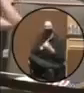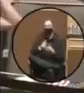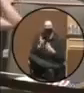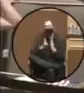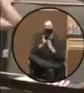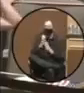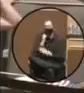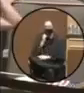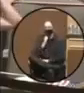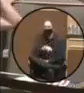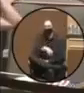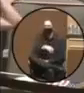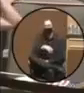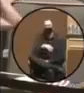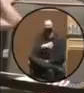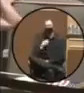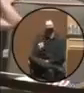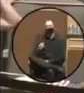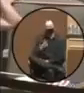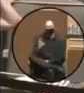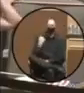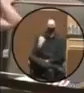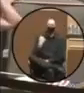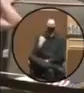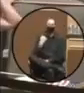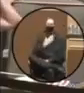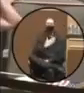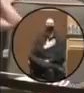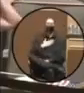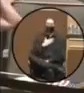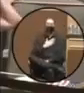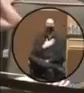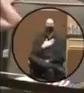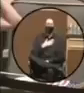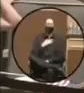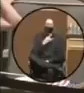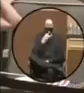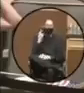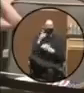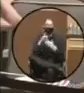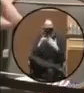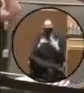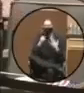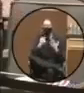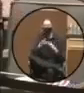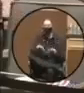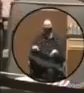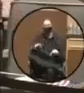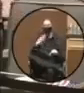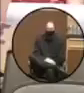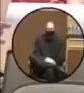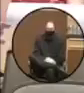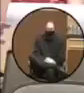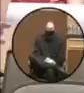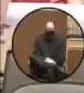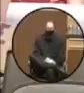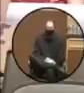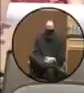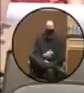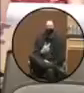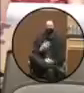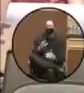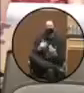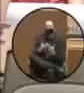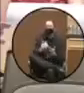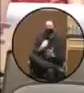7 hours a day. She never had these symptoms before. Please make masks optional for our children. Thank you. All I gotta